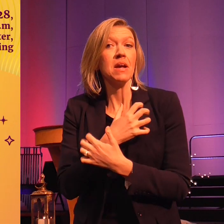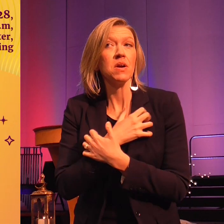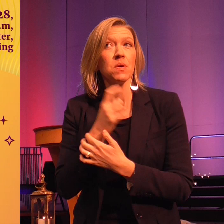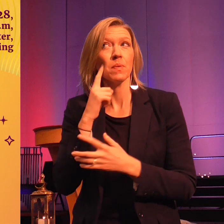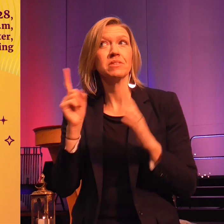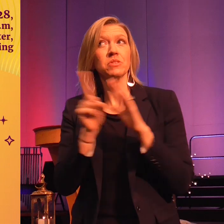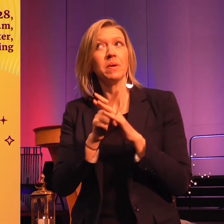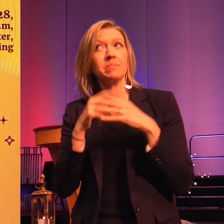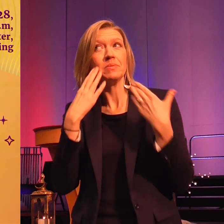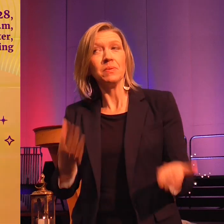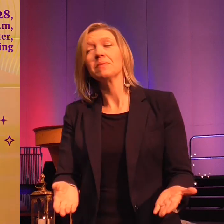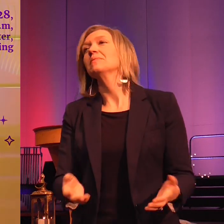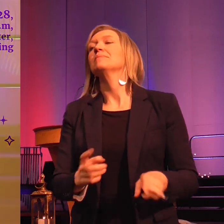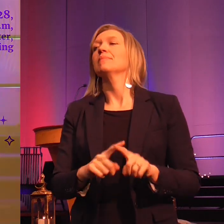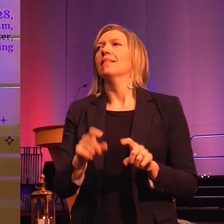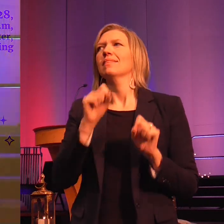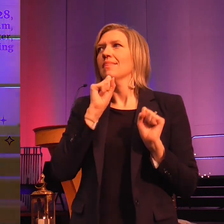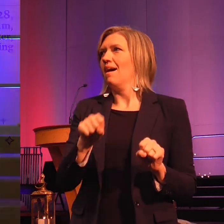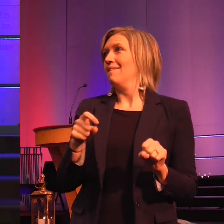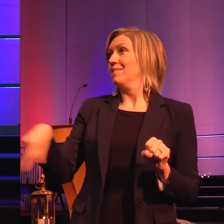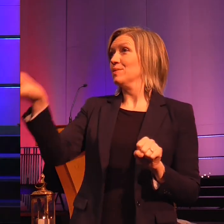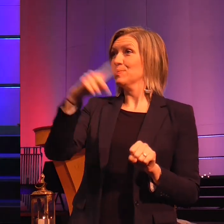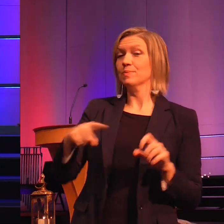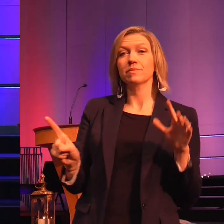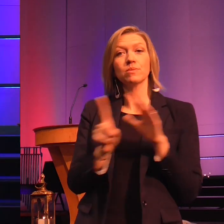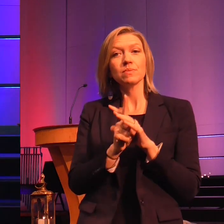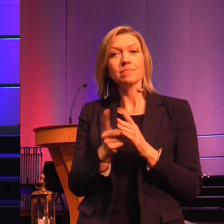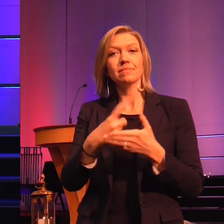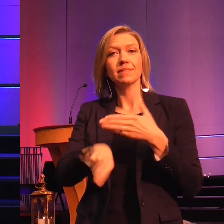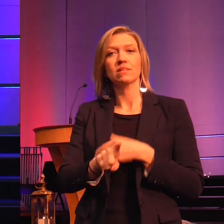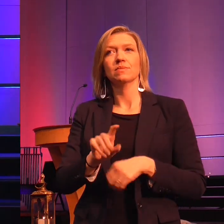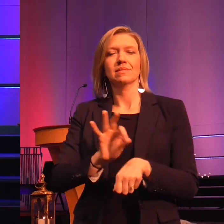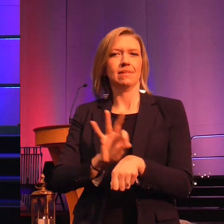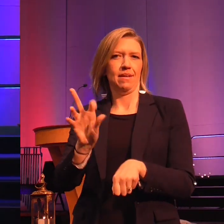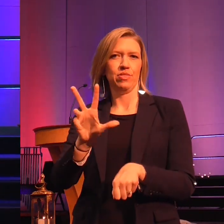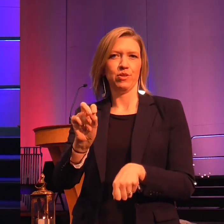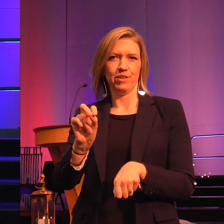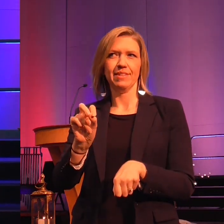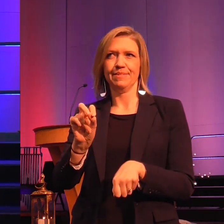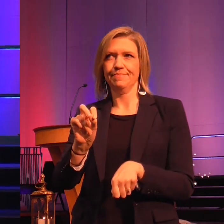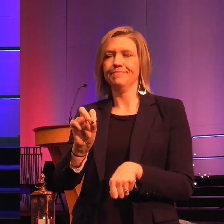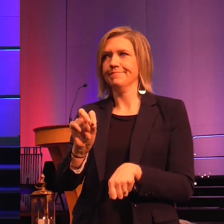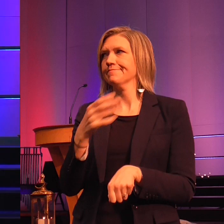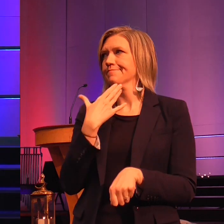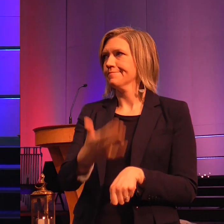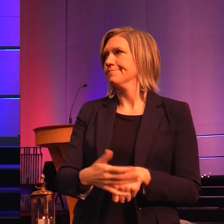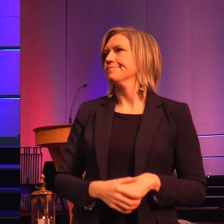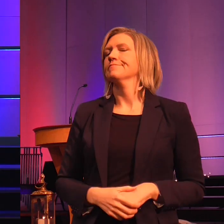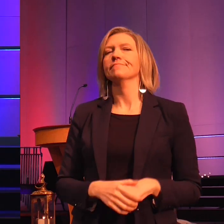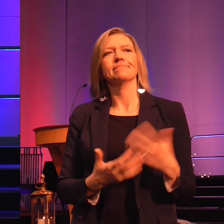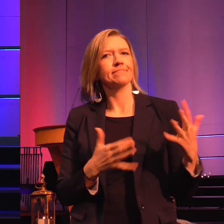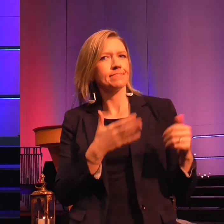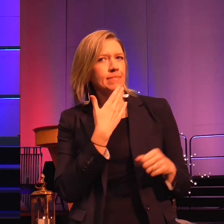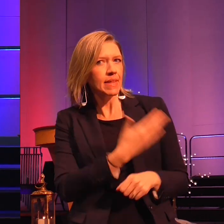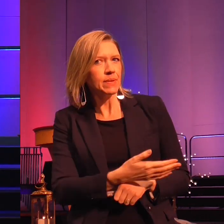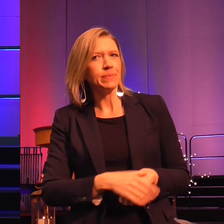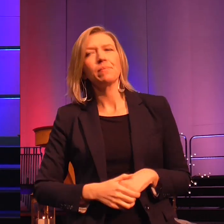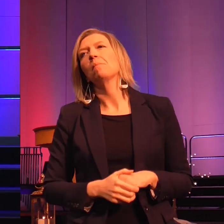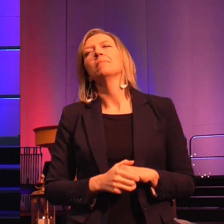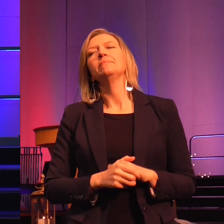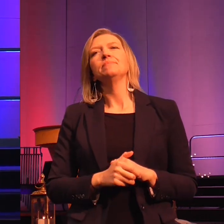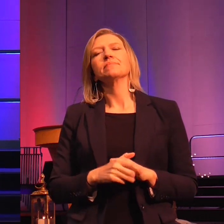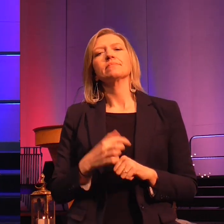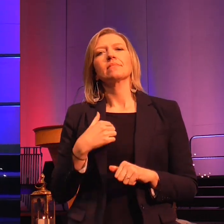sure. But we would love to have you show up next week at 9:30. Thank you. Cool. Thank you, Patty. And